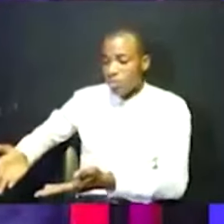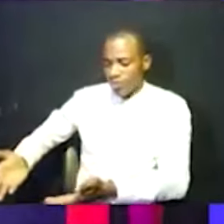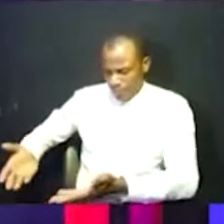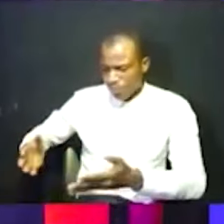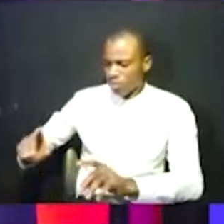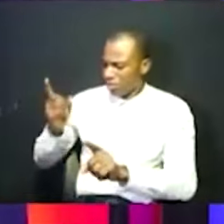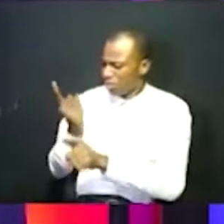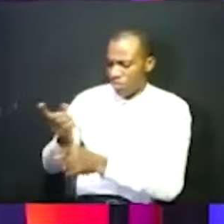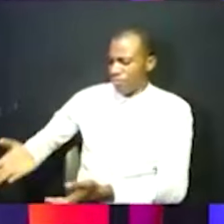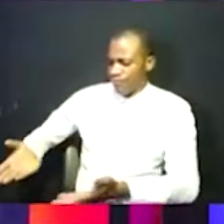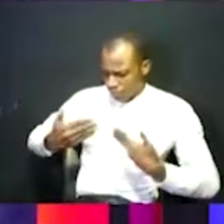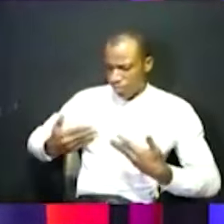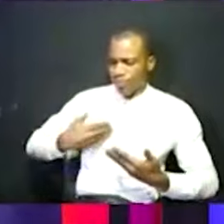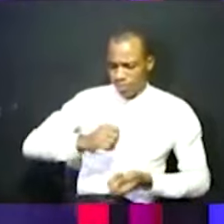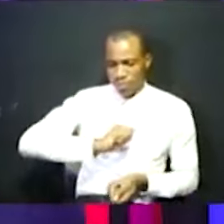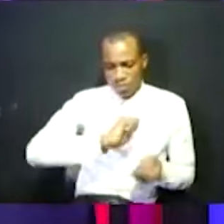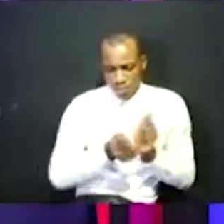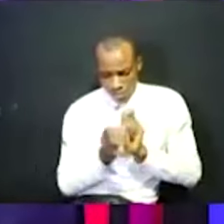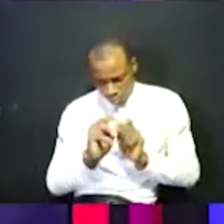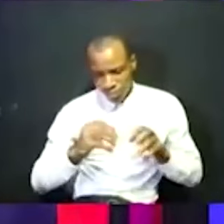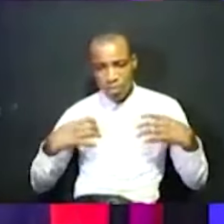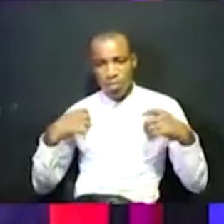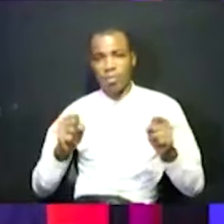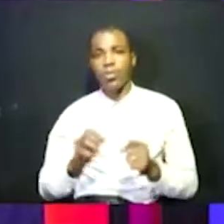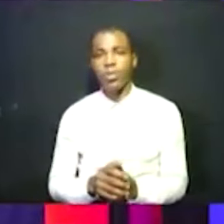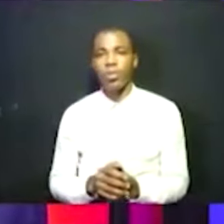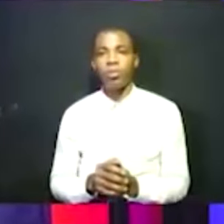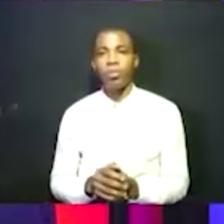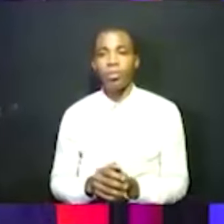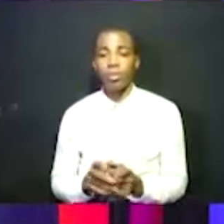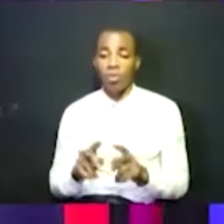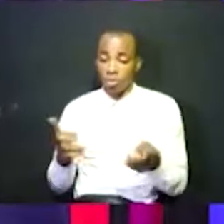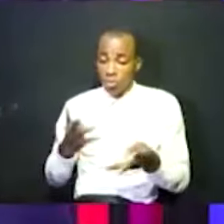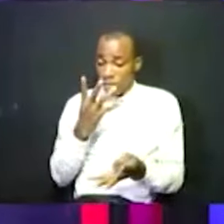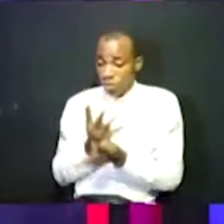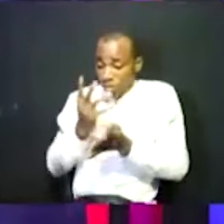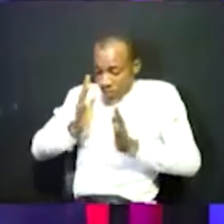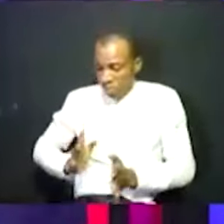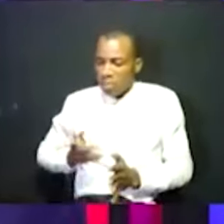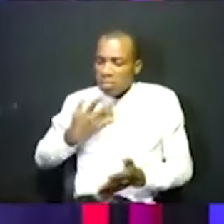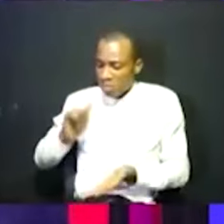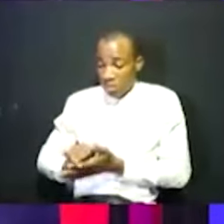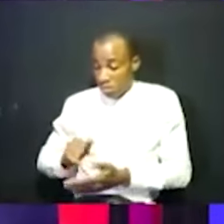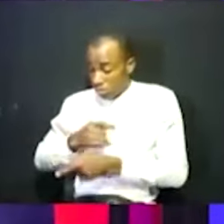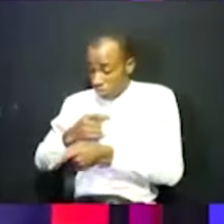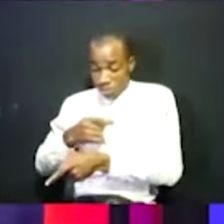well." So the prison officials released him.